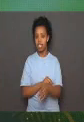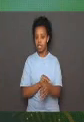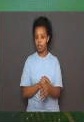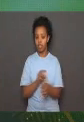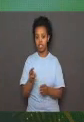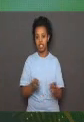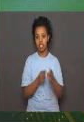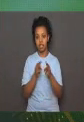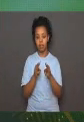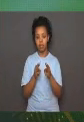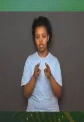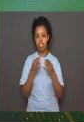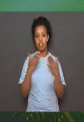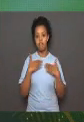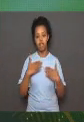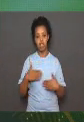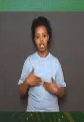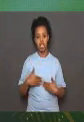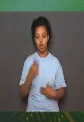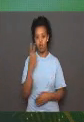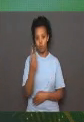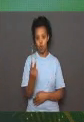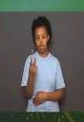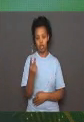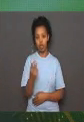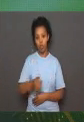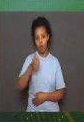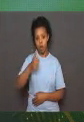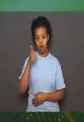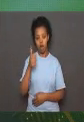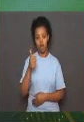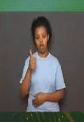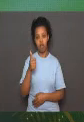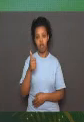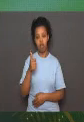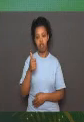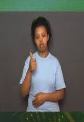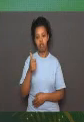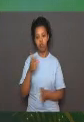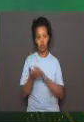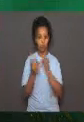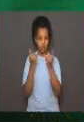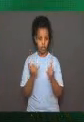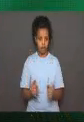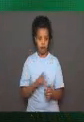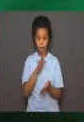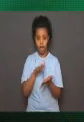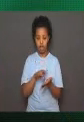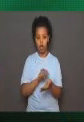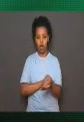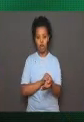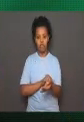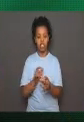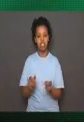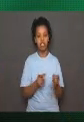Our nervous system is divided physically into two major components: the